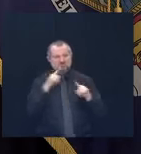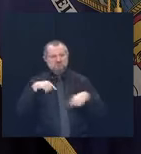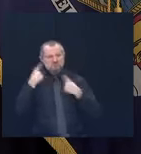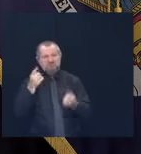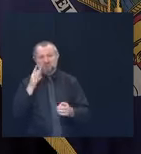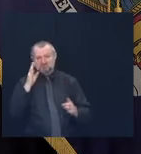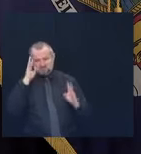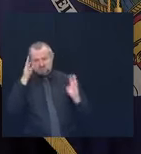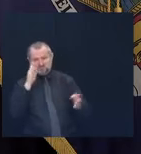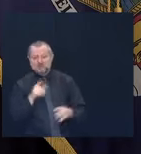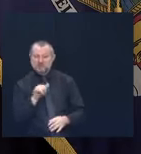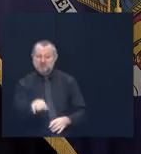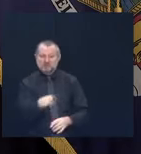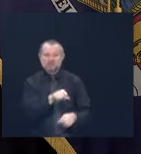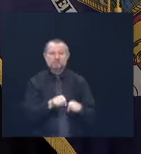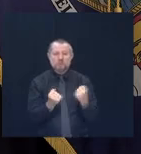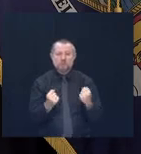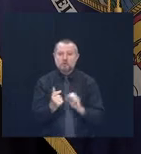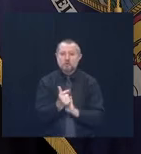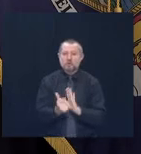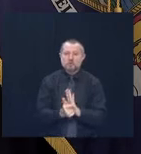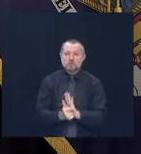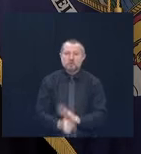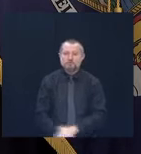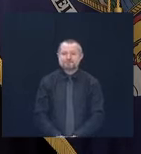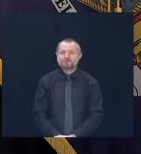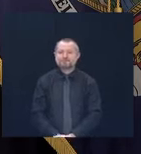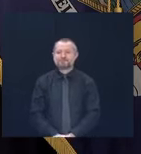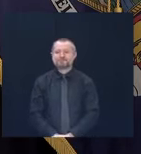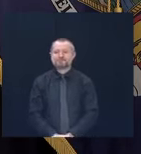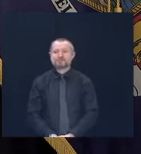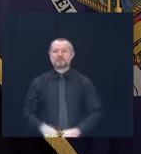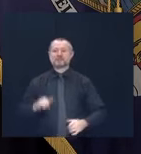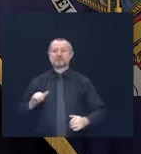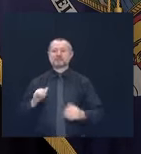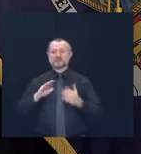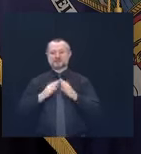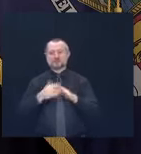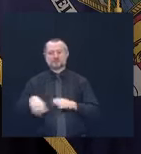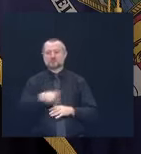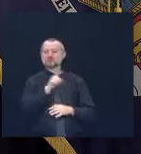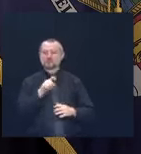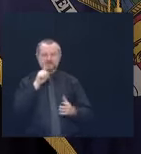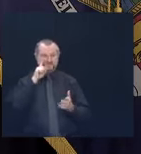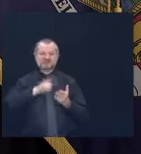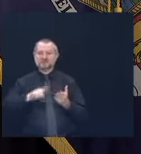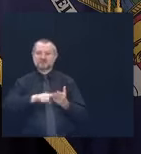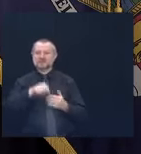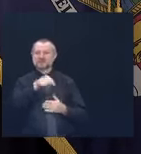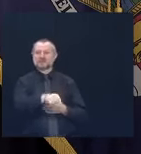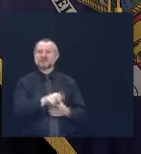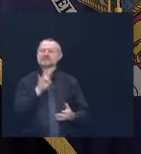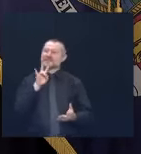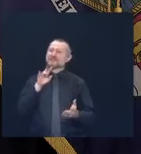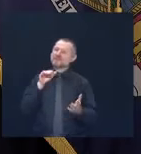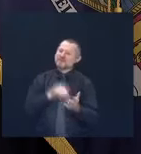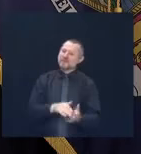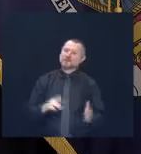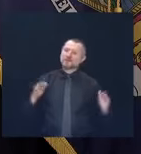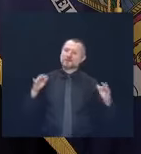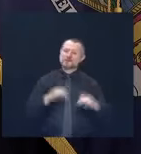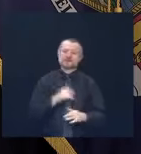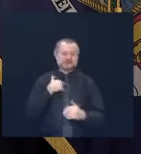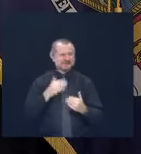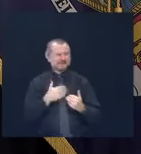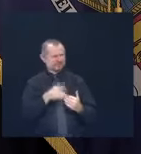and the city should do a robust investigation. If 7,000 people went to a wedding, you can figure that out, right?